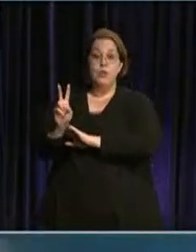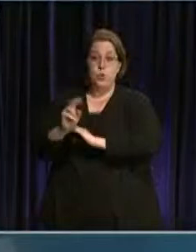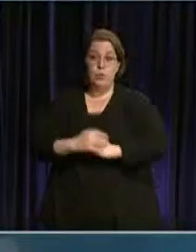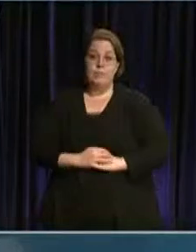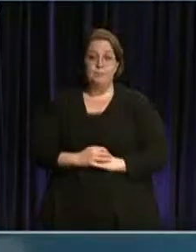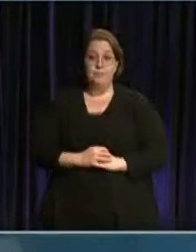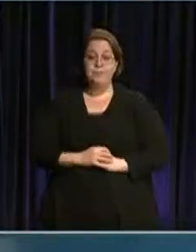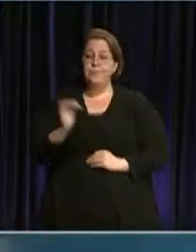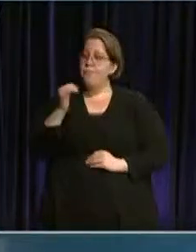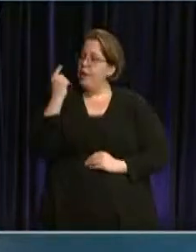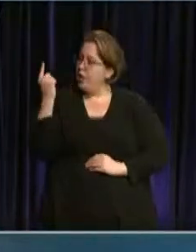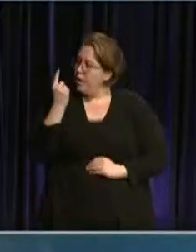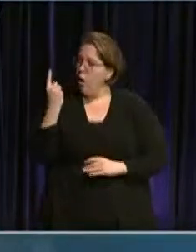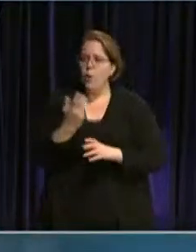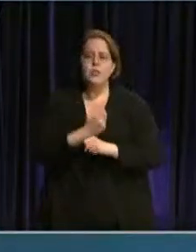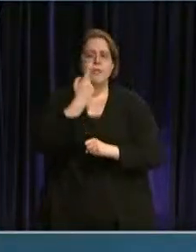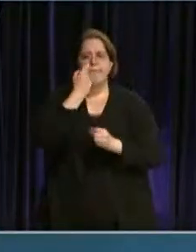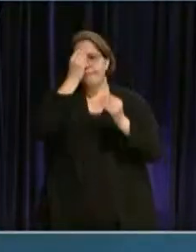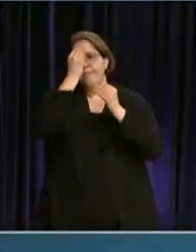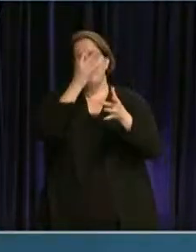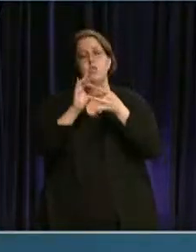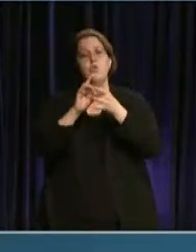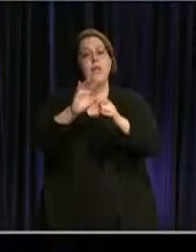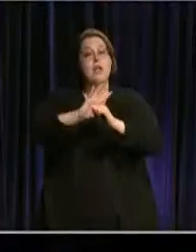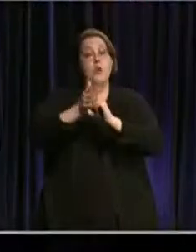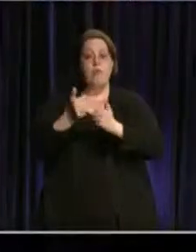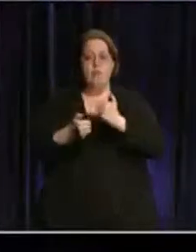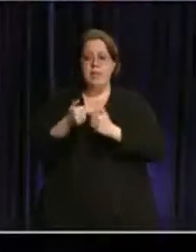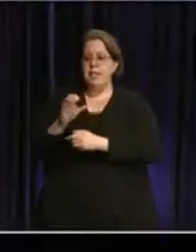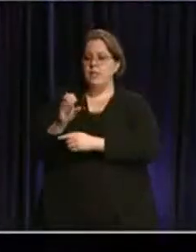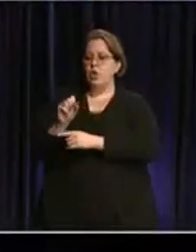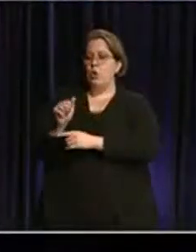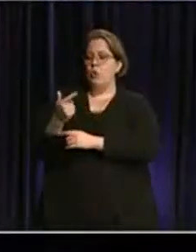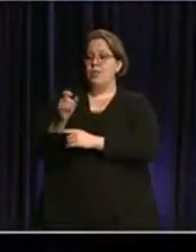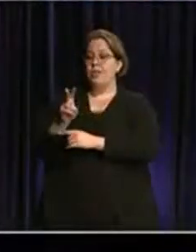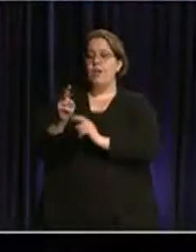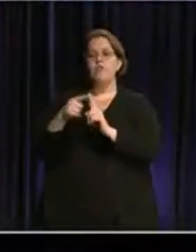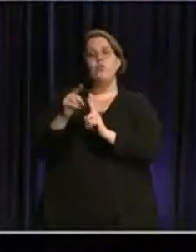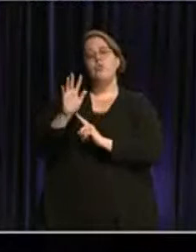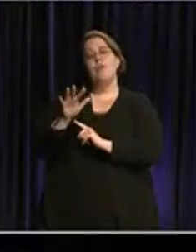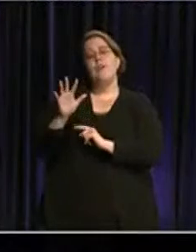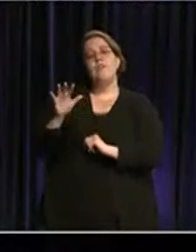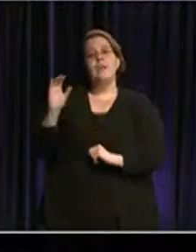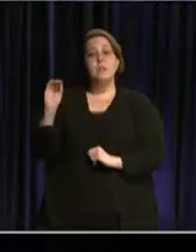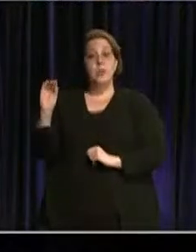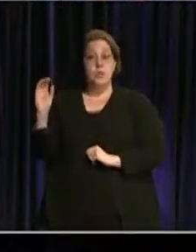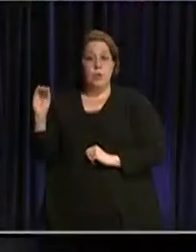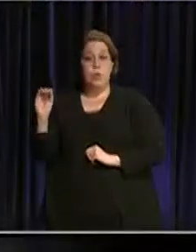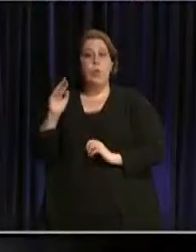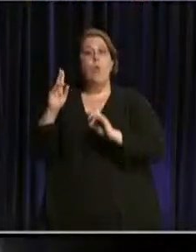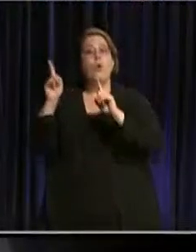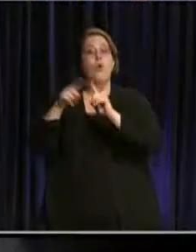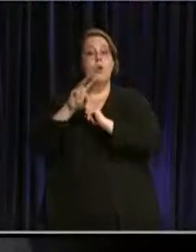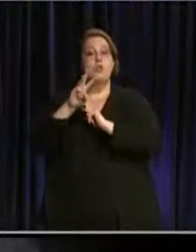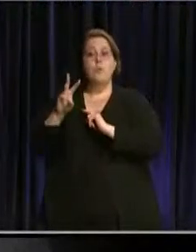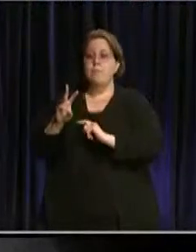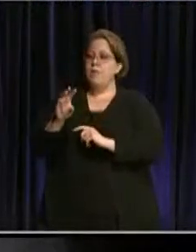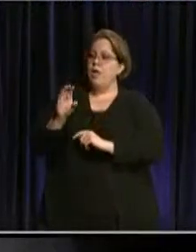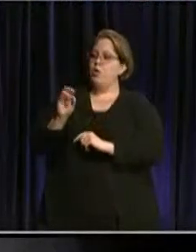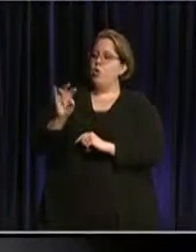210-358-2812. As always, you can get the latest on COVID-19 by texting COSA.gov to 55000 or by going to the website